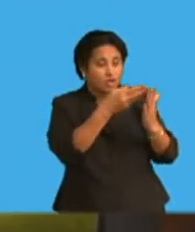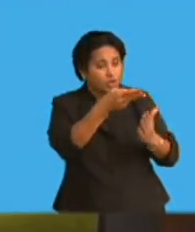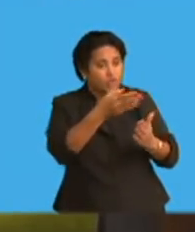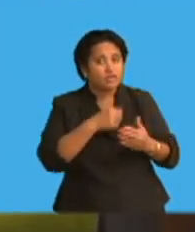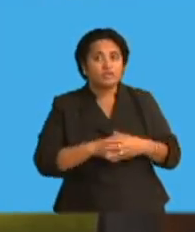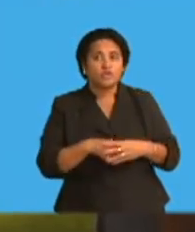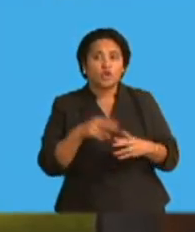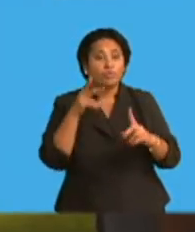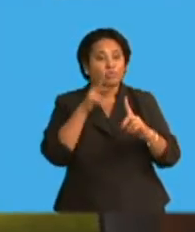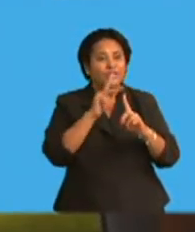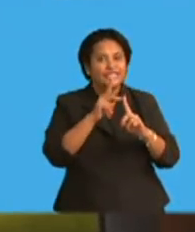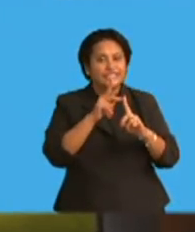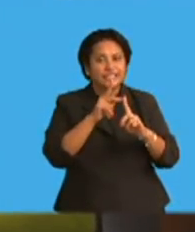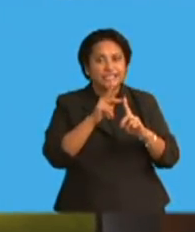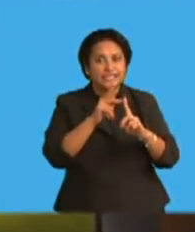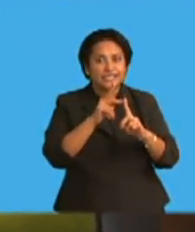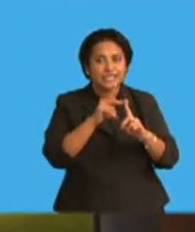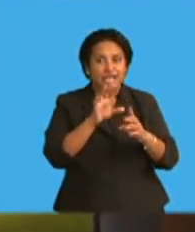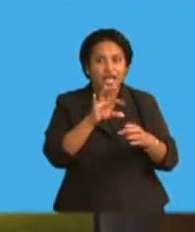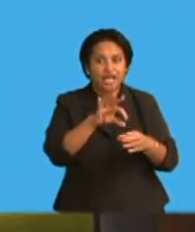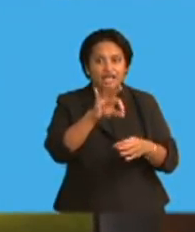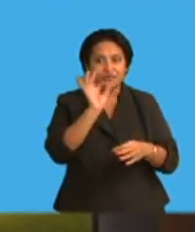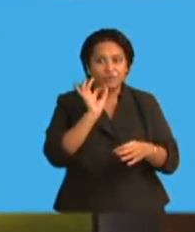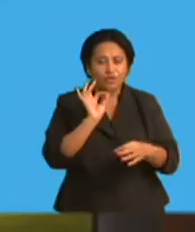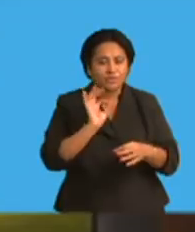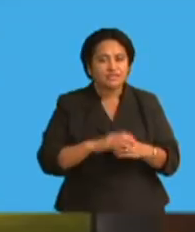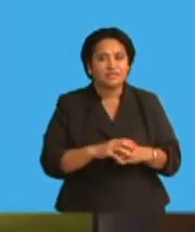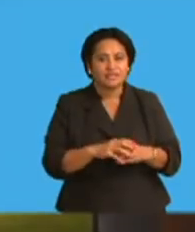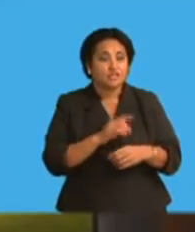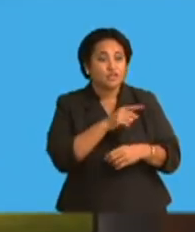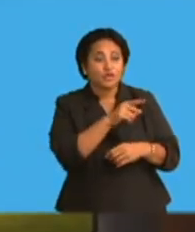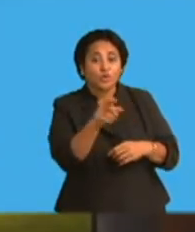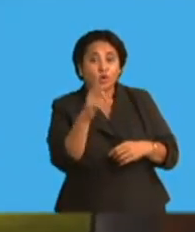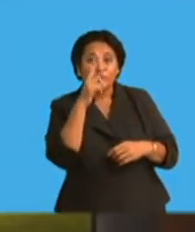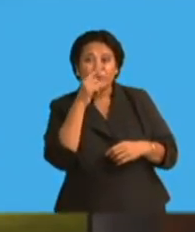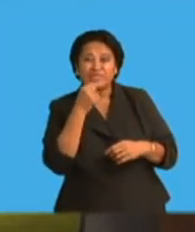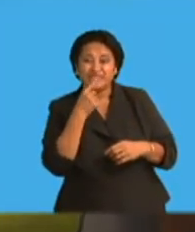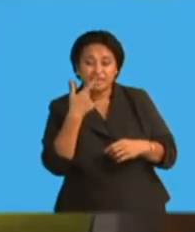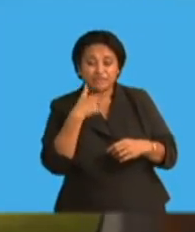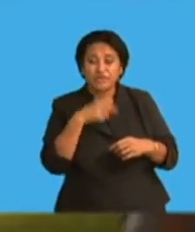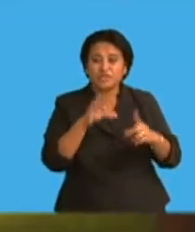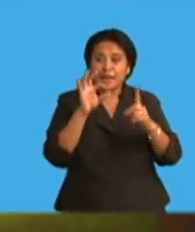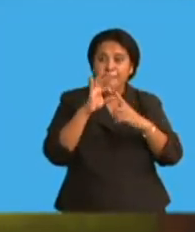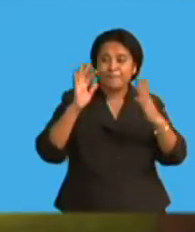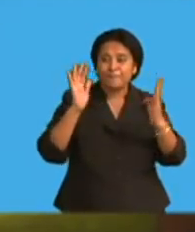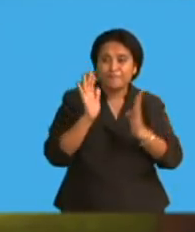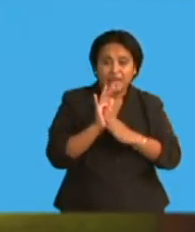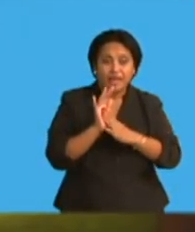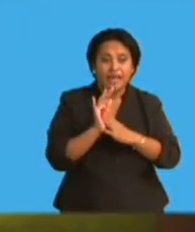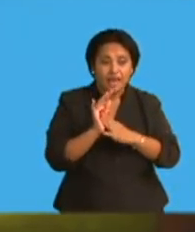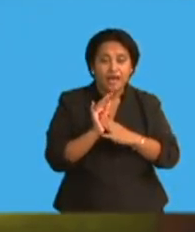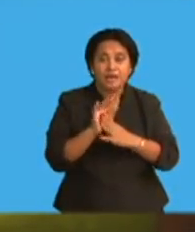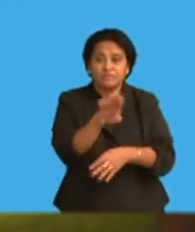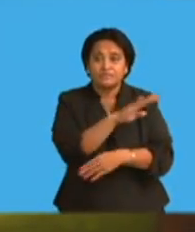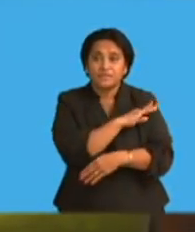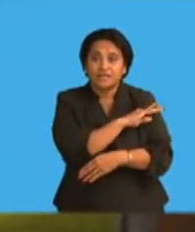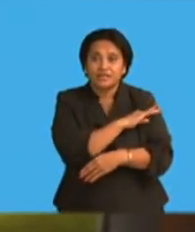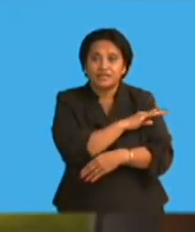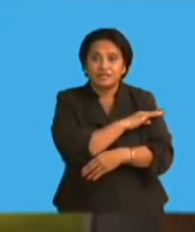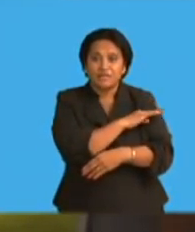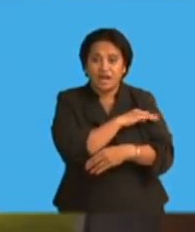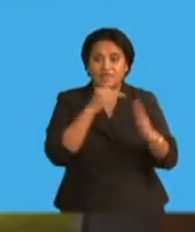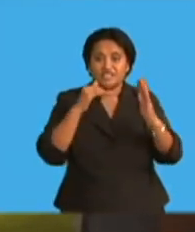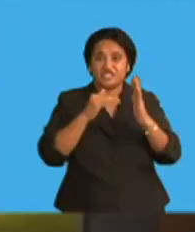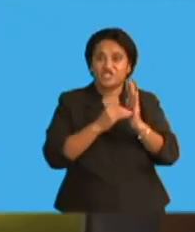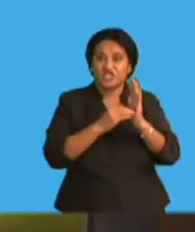political appointment. So your people are saying that just because the Honorable Prime Minister here, Vorenge Beni Marama, is the